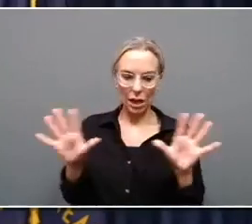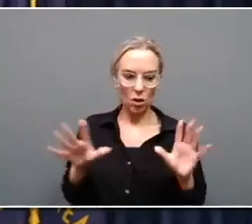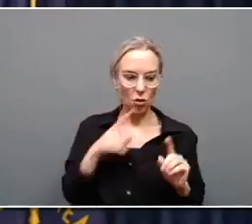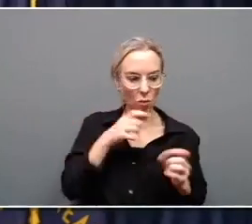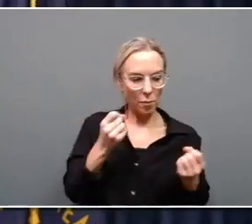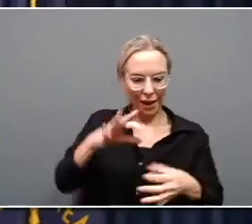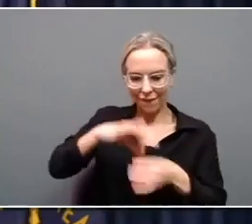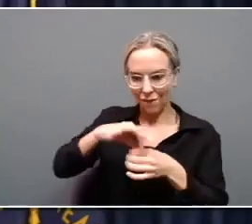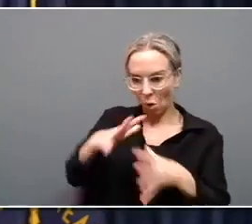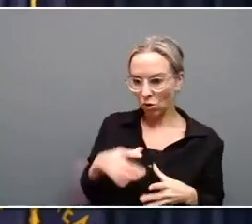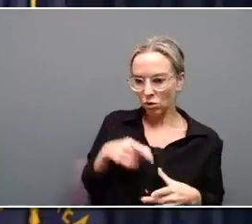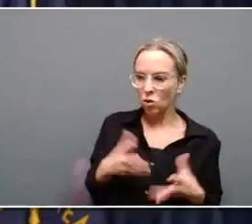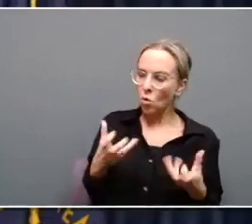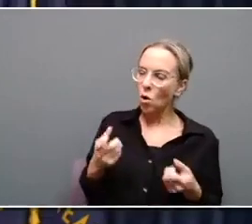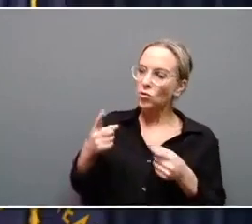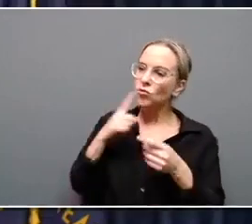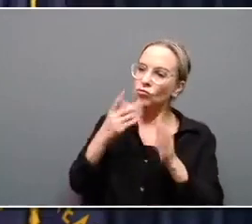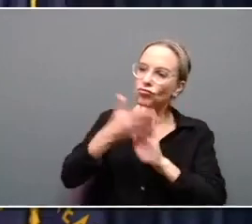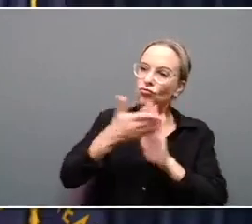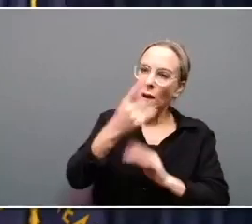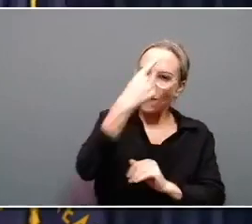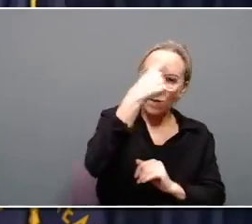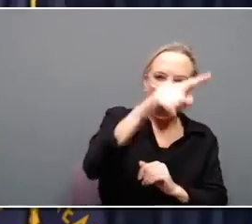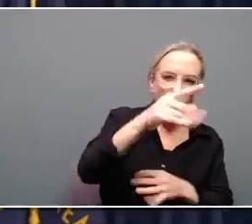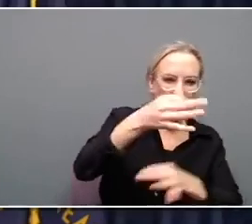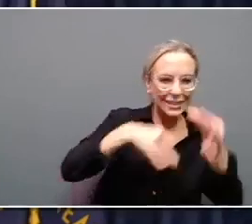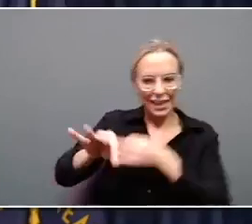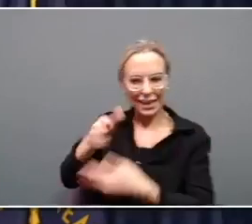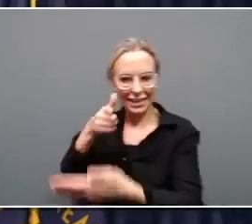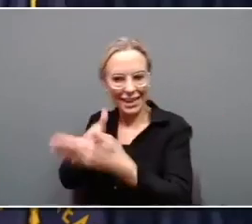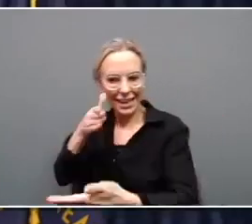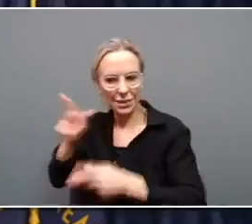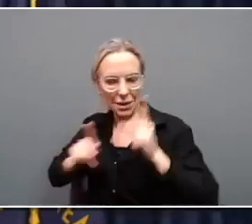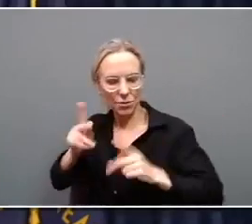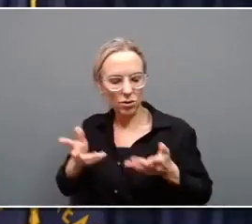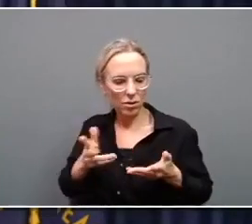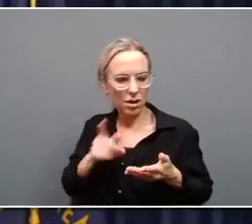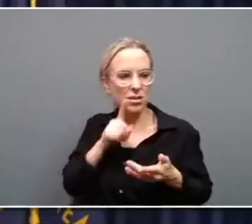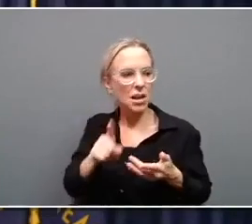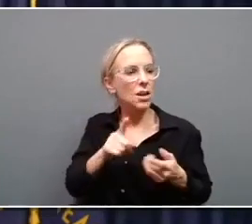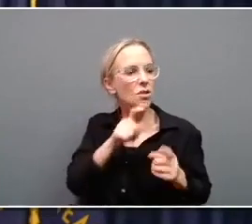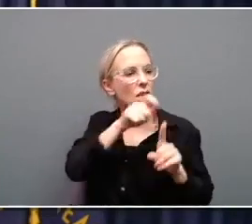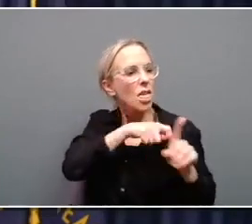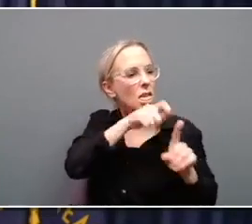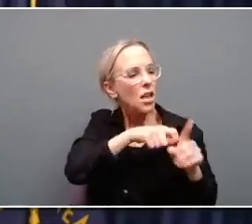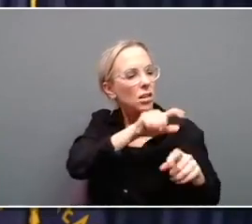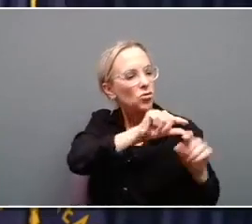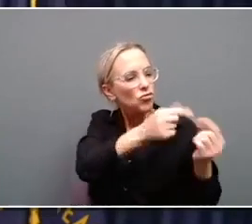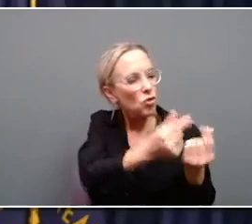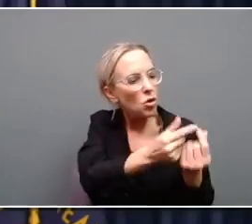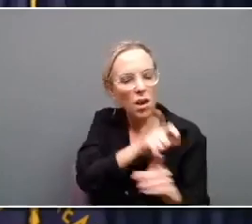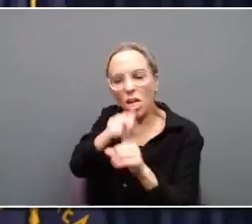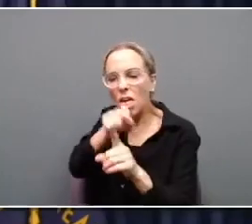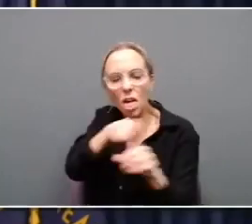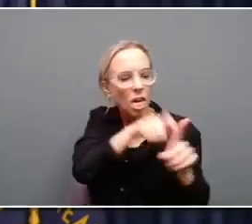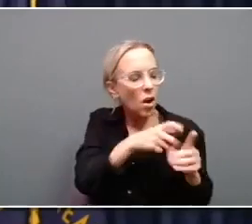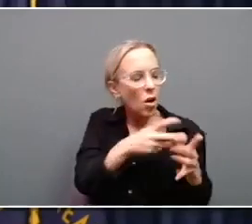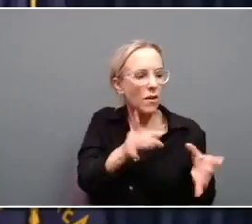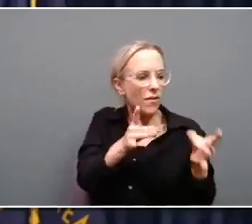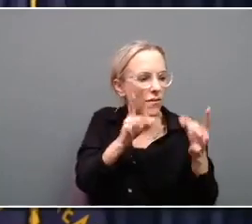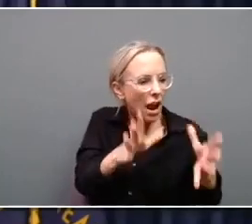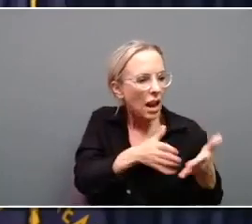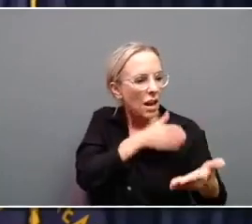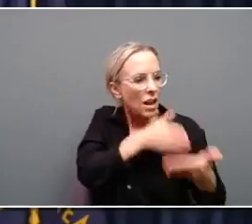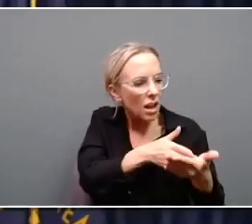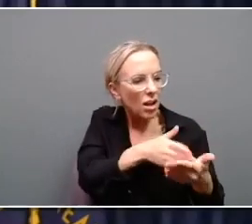run for something and not against someone, not to pick on groups of people, not to put violent imagery on TV. I think you